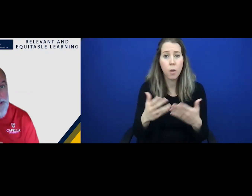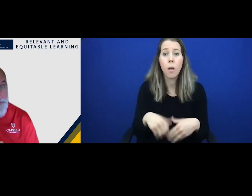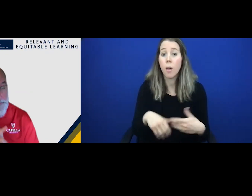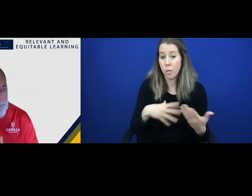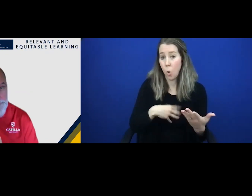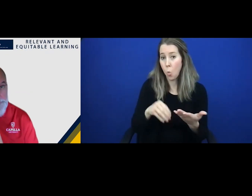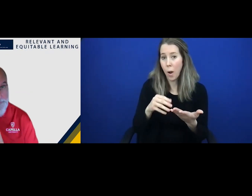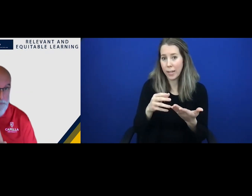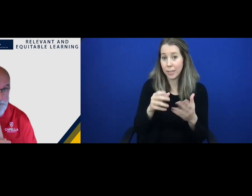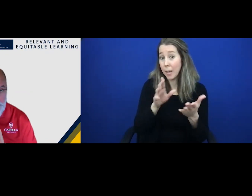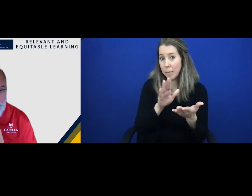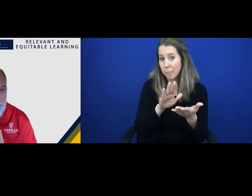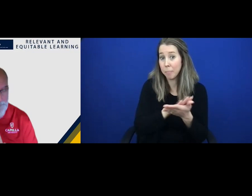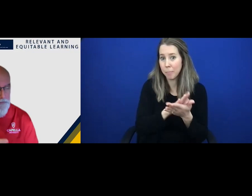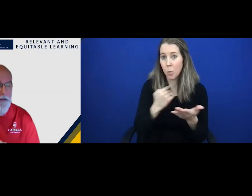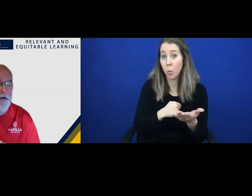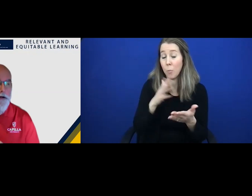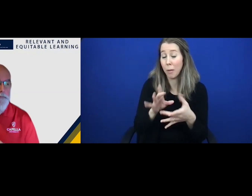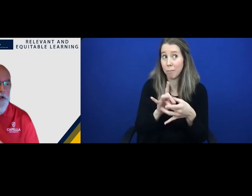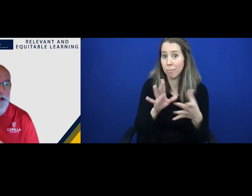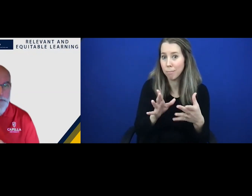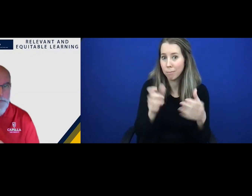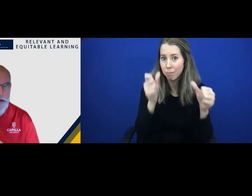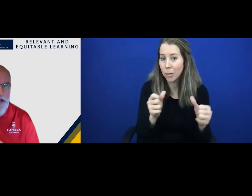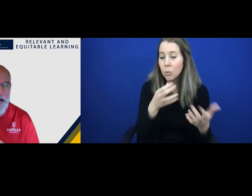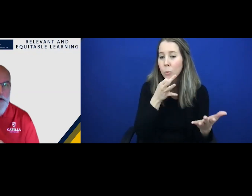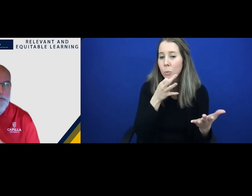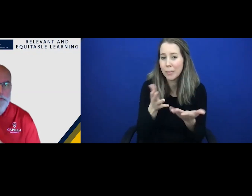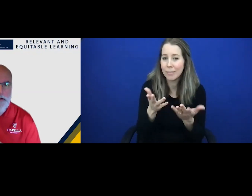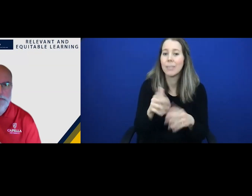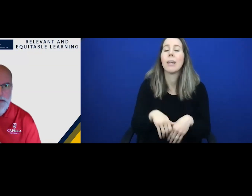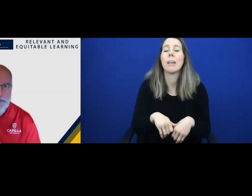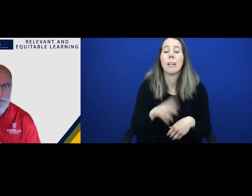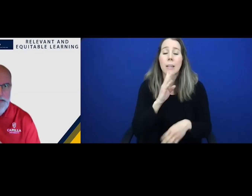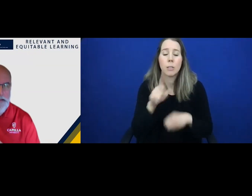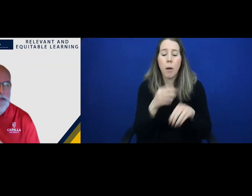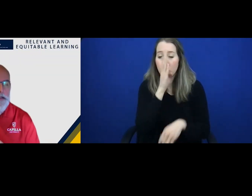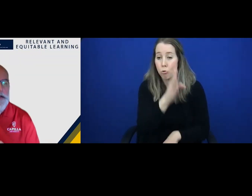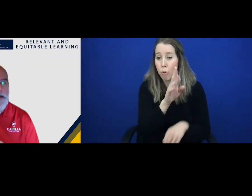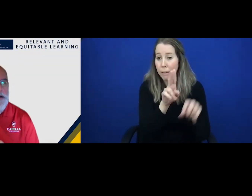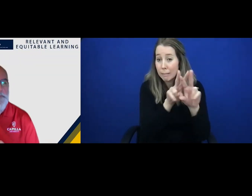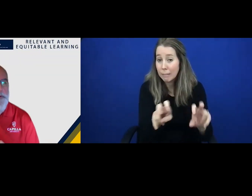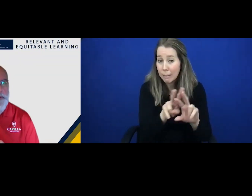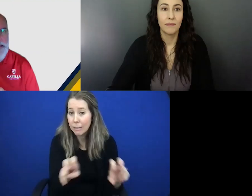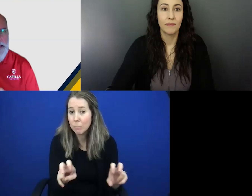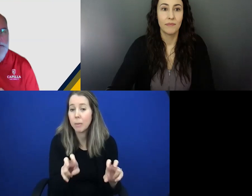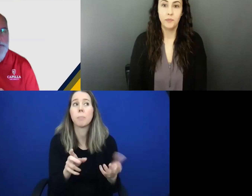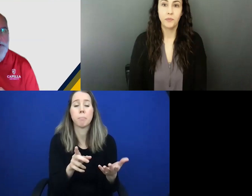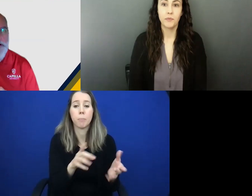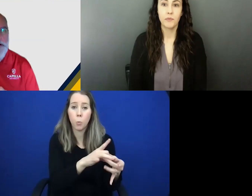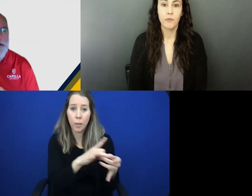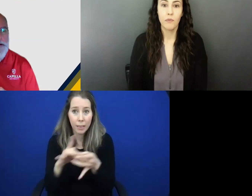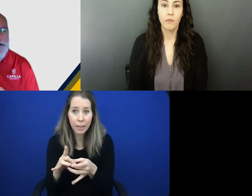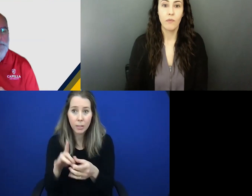coming out, it's this little tease, talks about how direct assessment relates